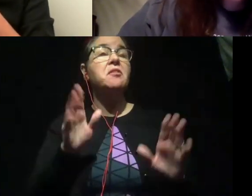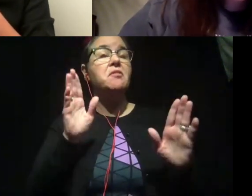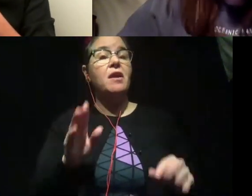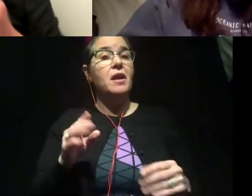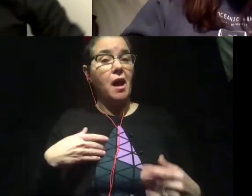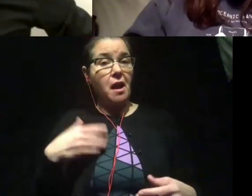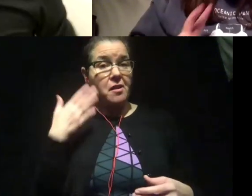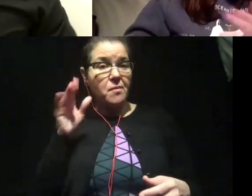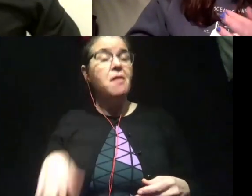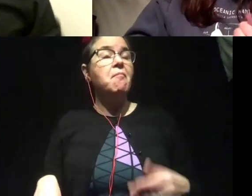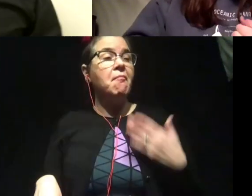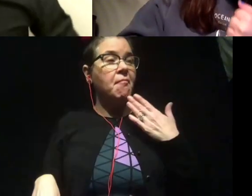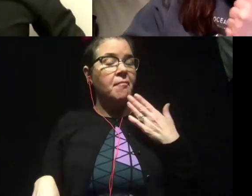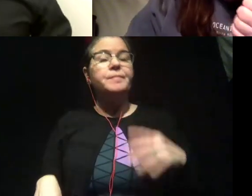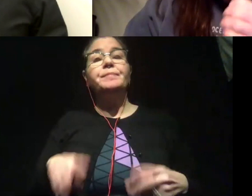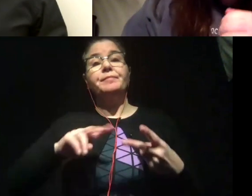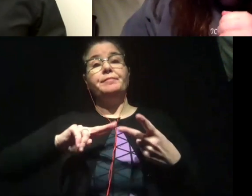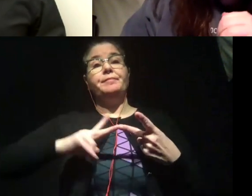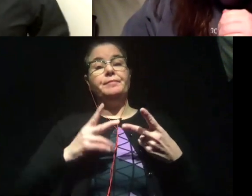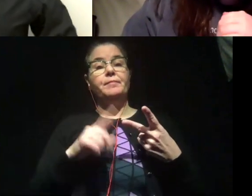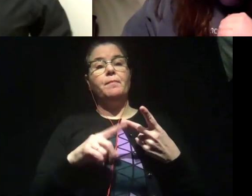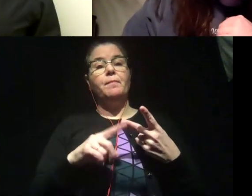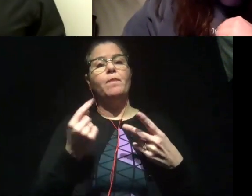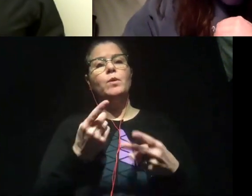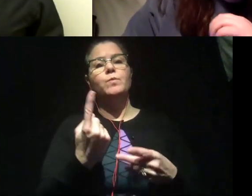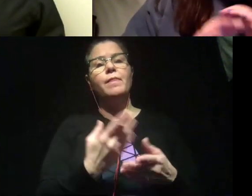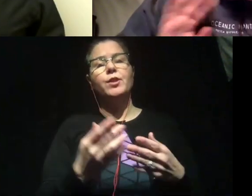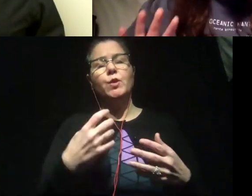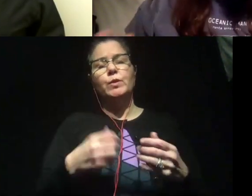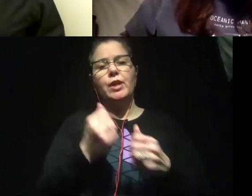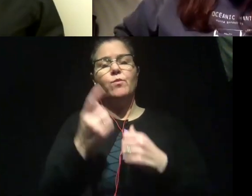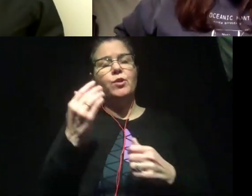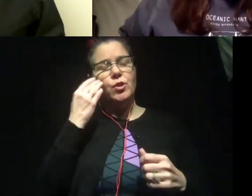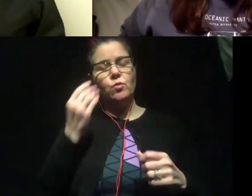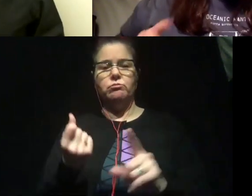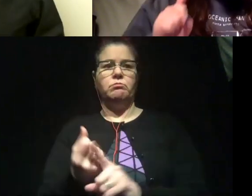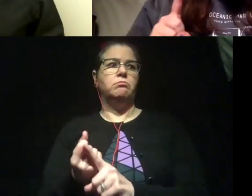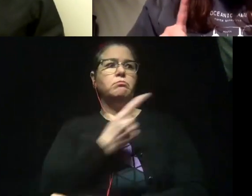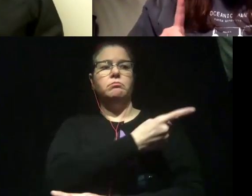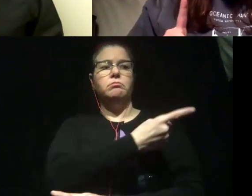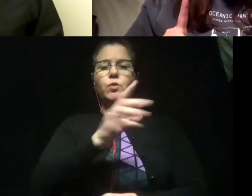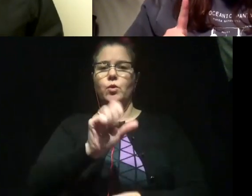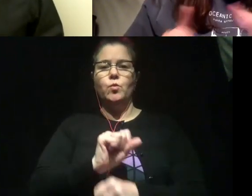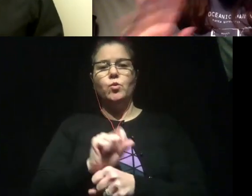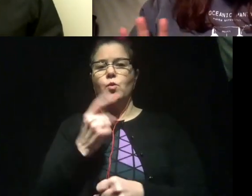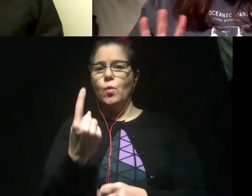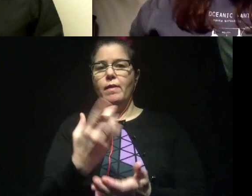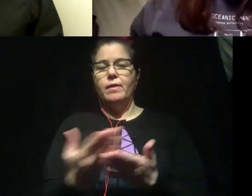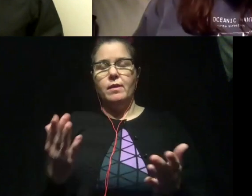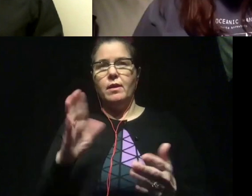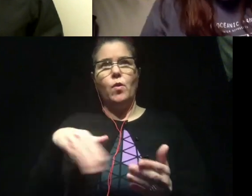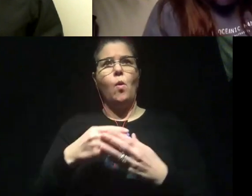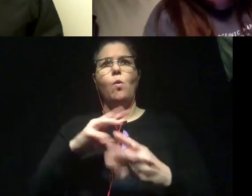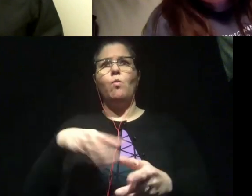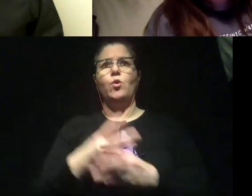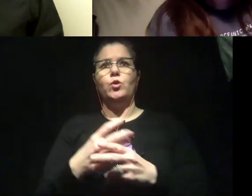know that. All right, the second question is, what's one thing that you wish everybody knew, completely unrelated to your work? One thing in the whole world that you wish